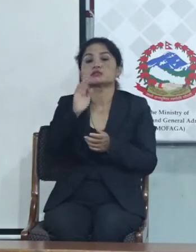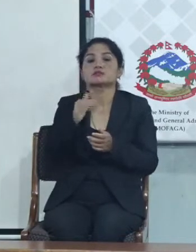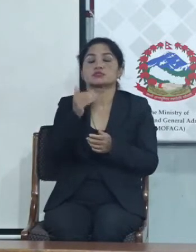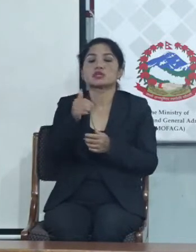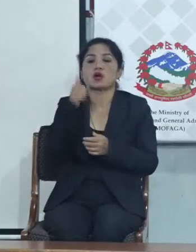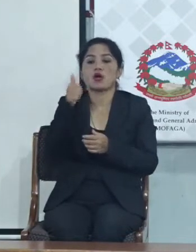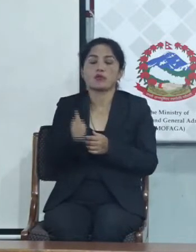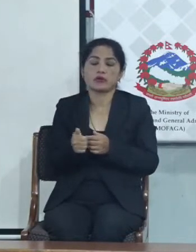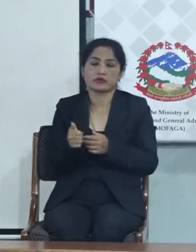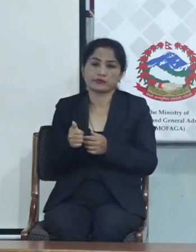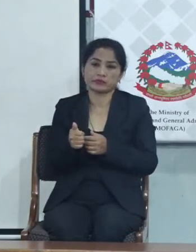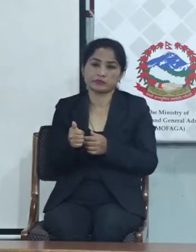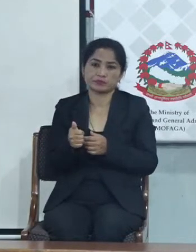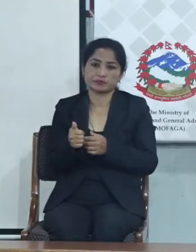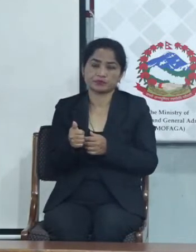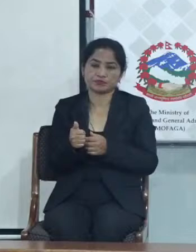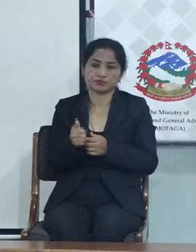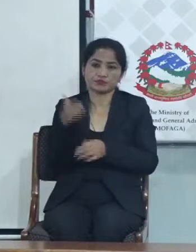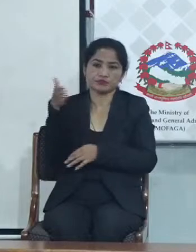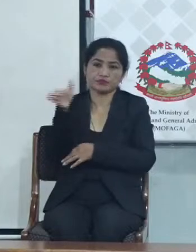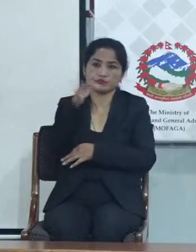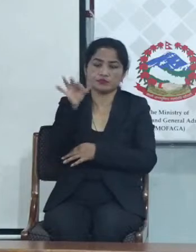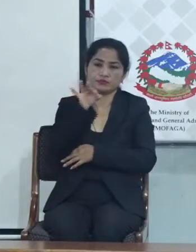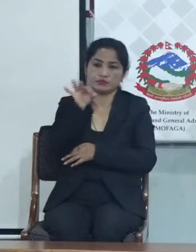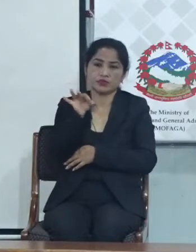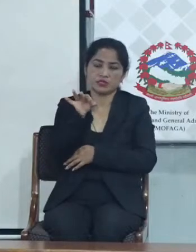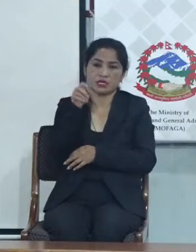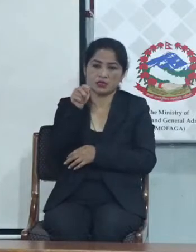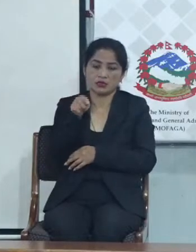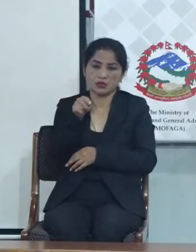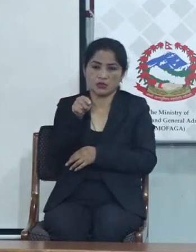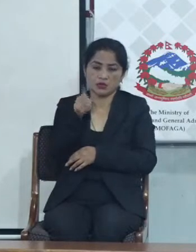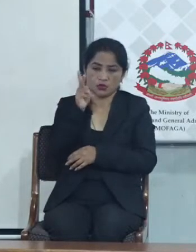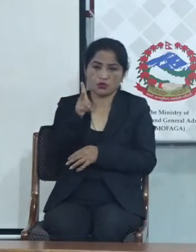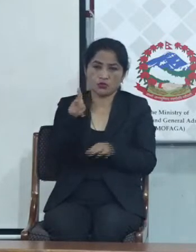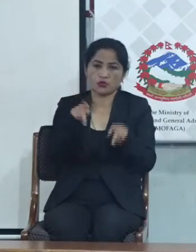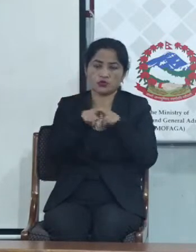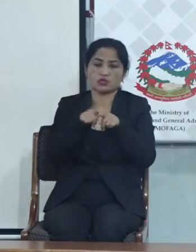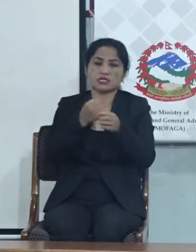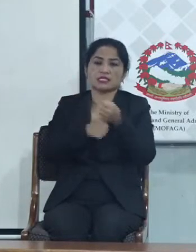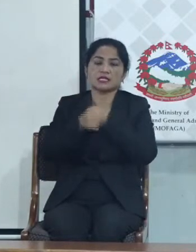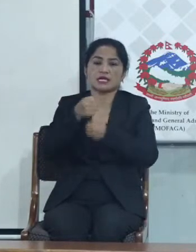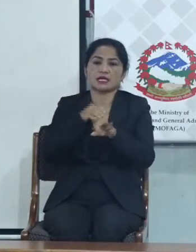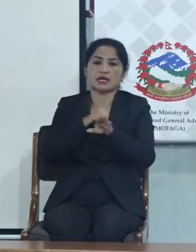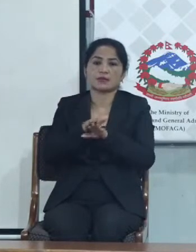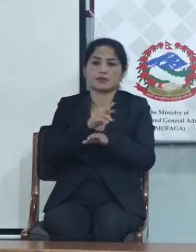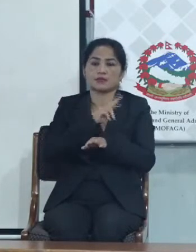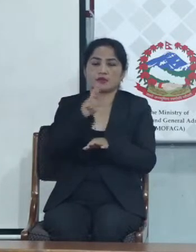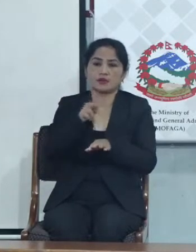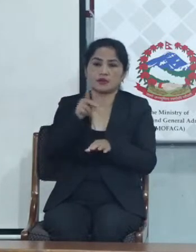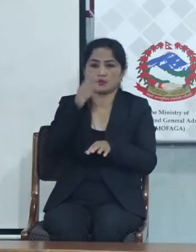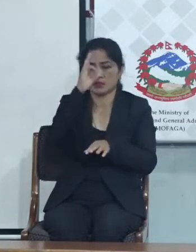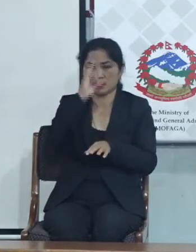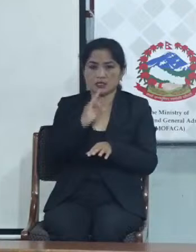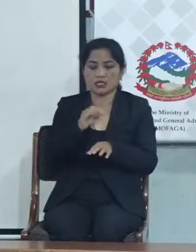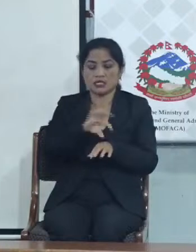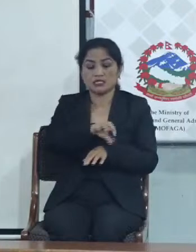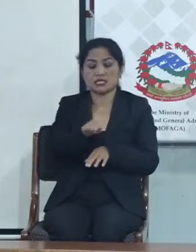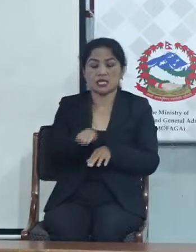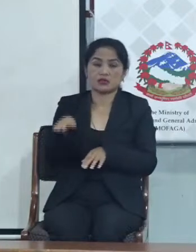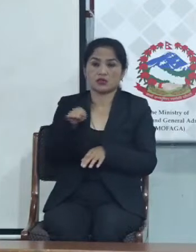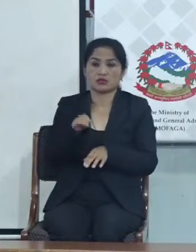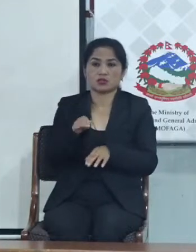the various activities, like especially in a local level, in terms of coordination with the local government, I would like to focus on that. So under